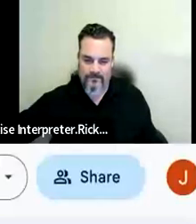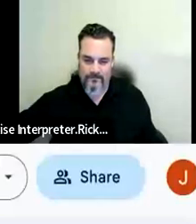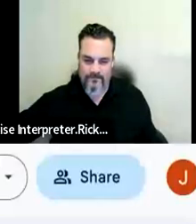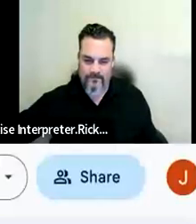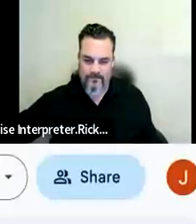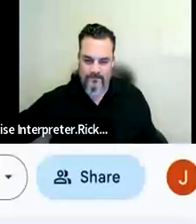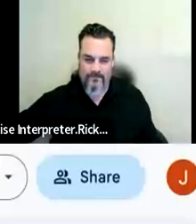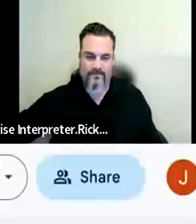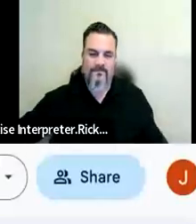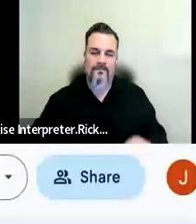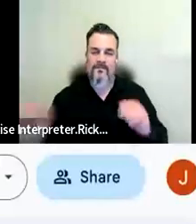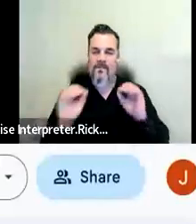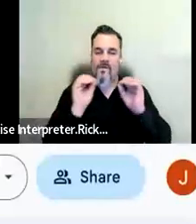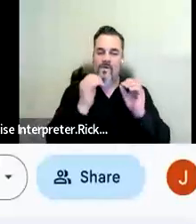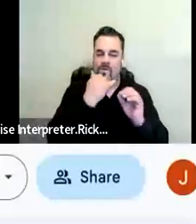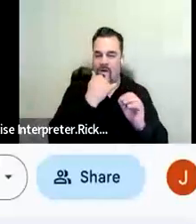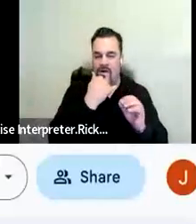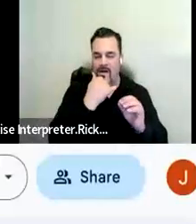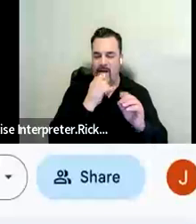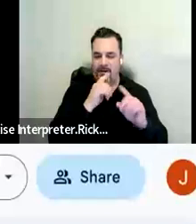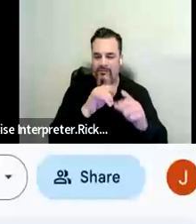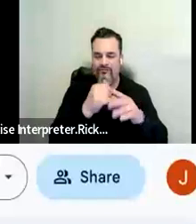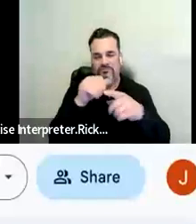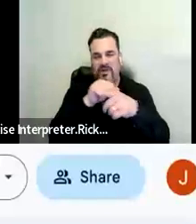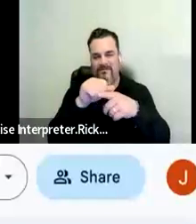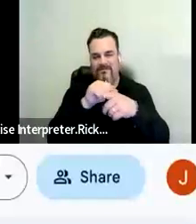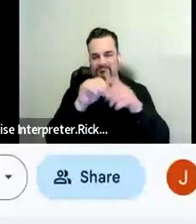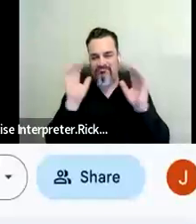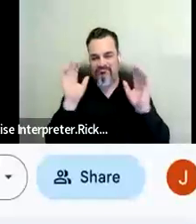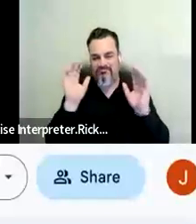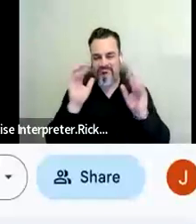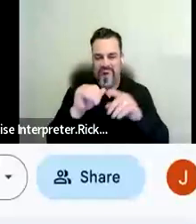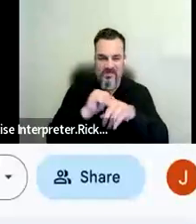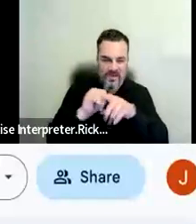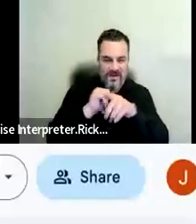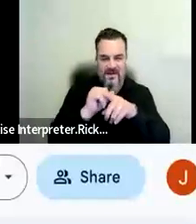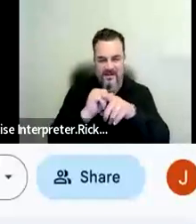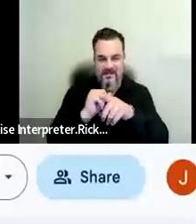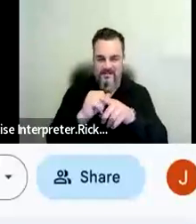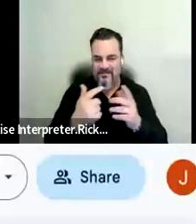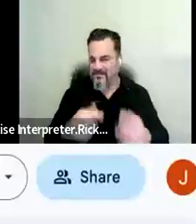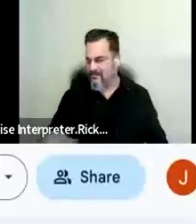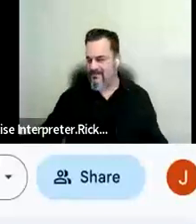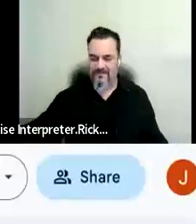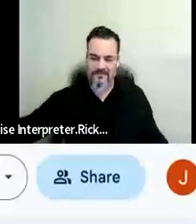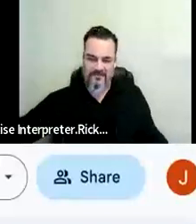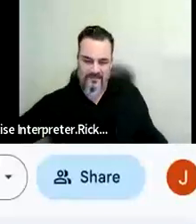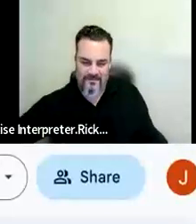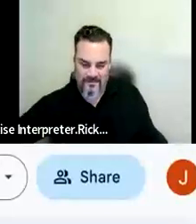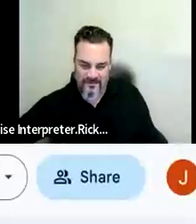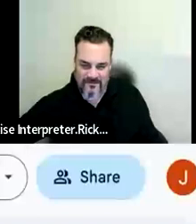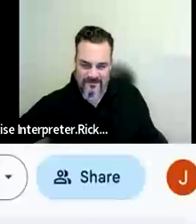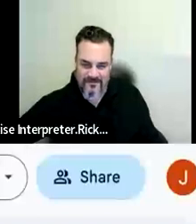There's no wrong answers here. Just practice. We have to get in the practice of doing this. Because we're so